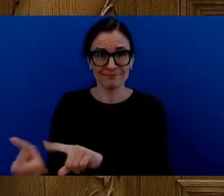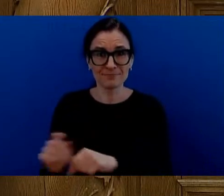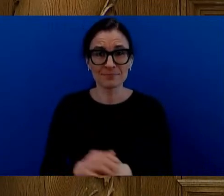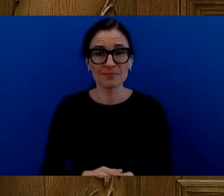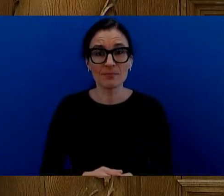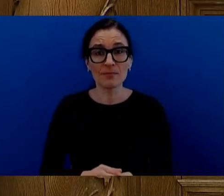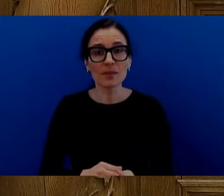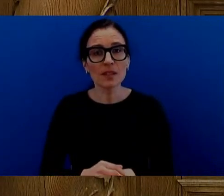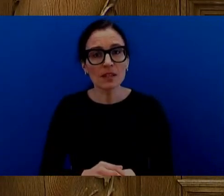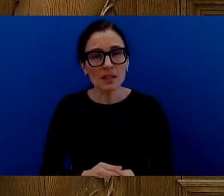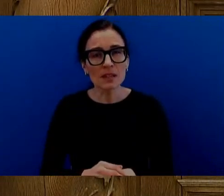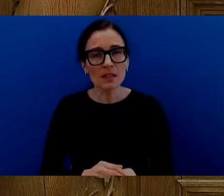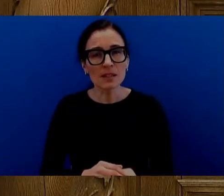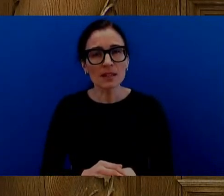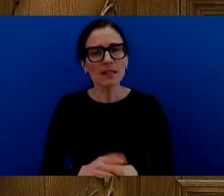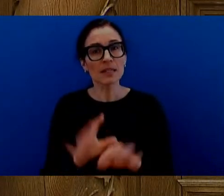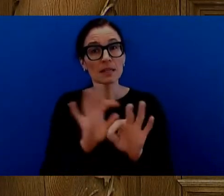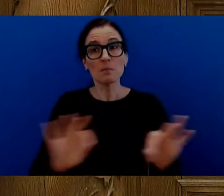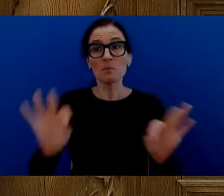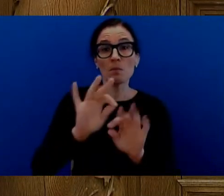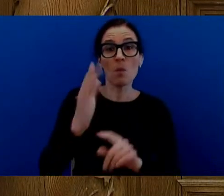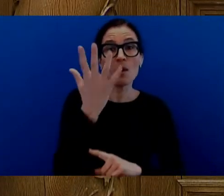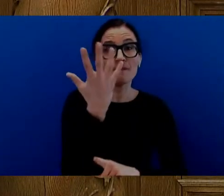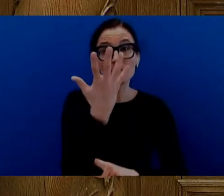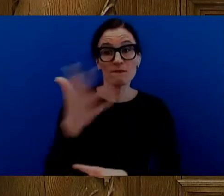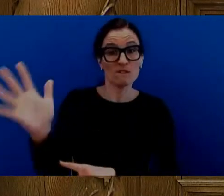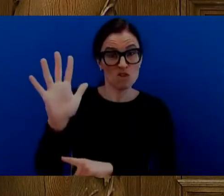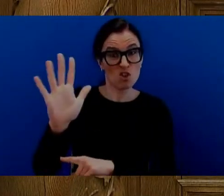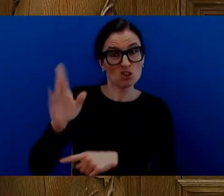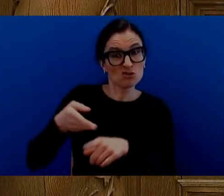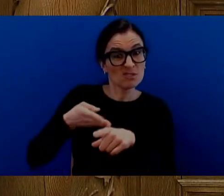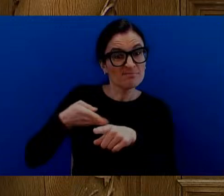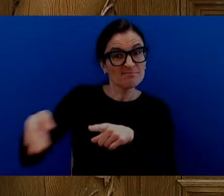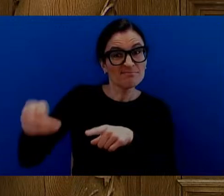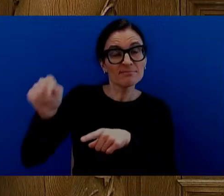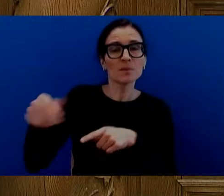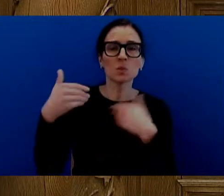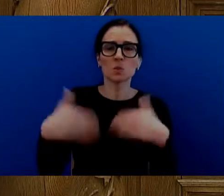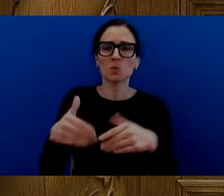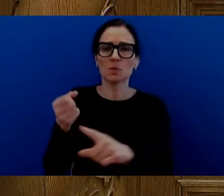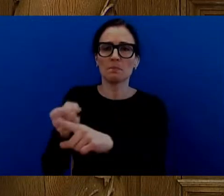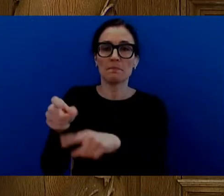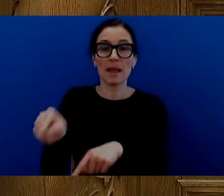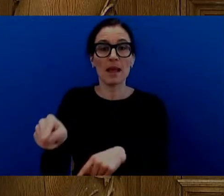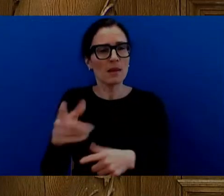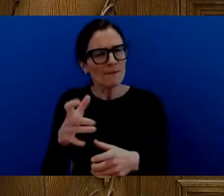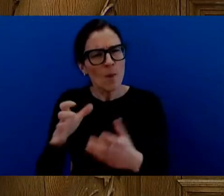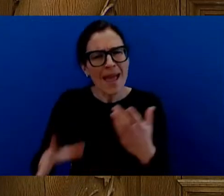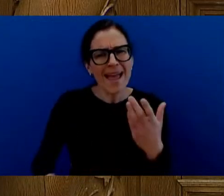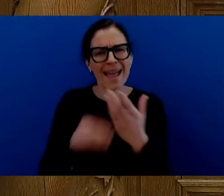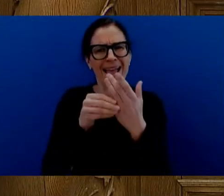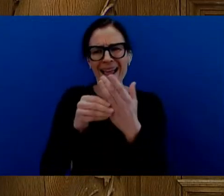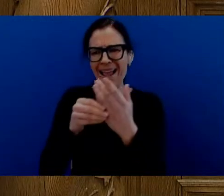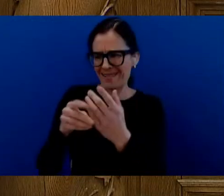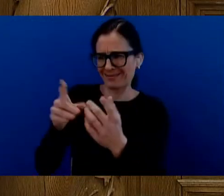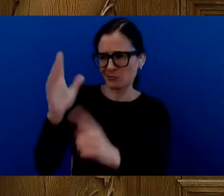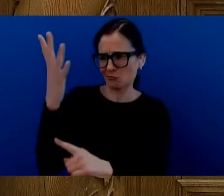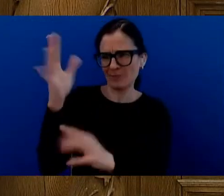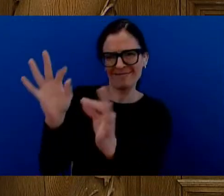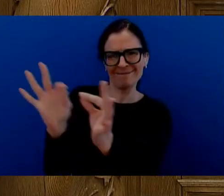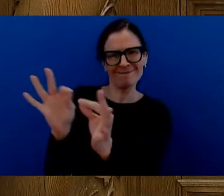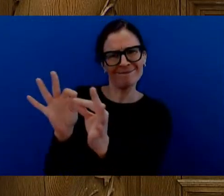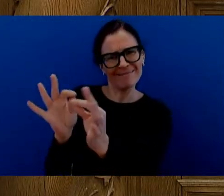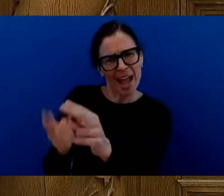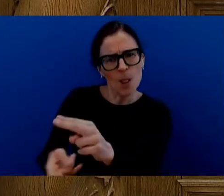sector, adding more value to every tree harvested as BC timber sales is reformed to ensure it is responsive to